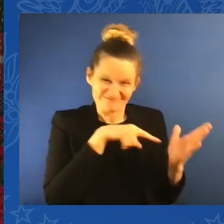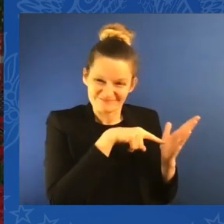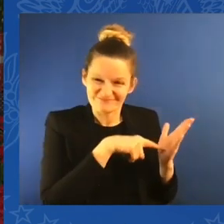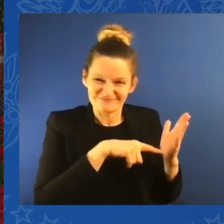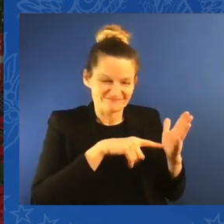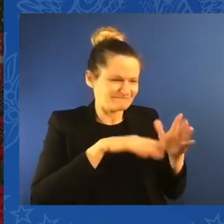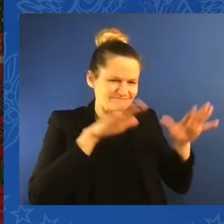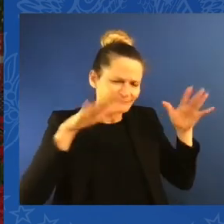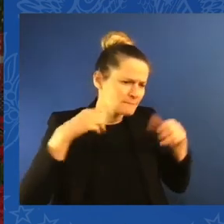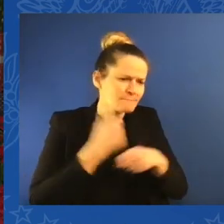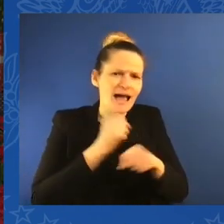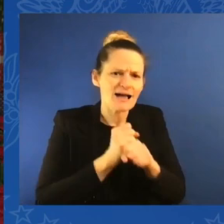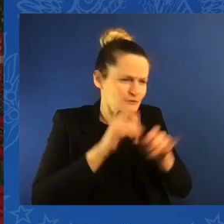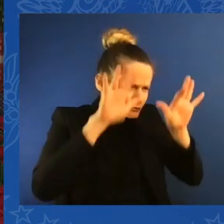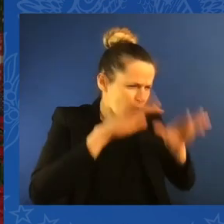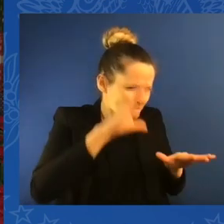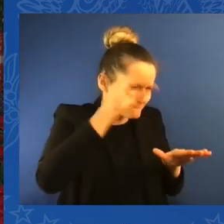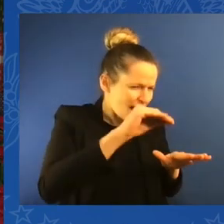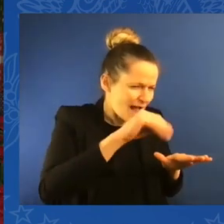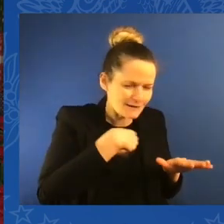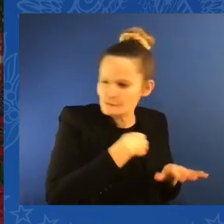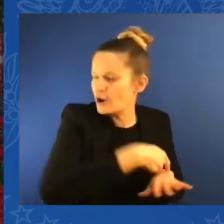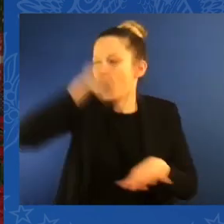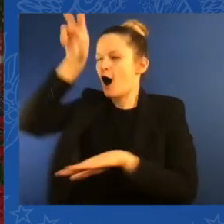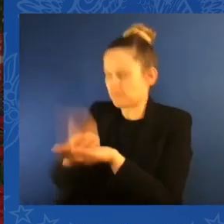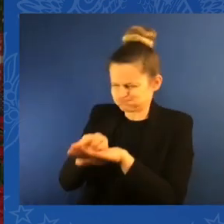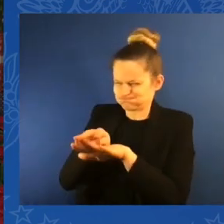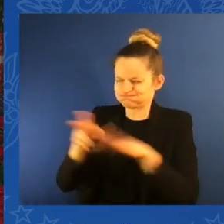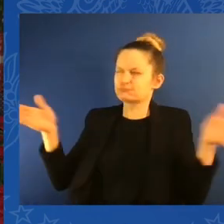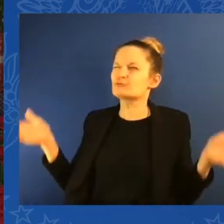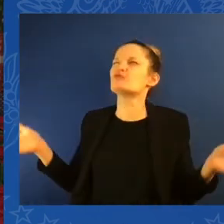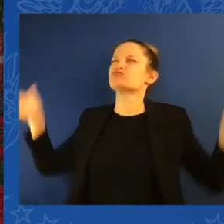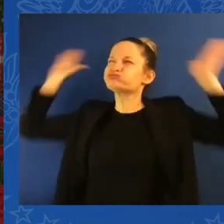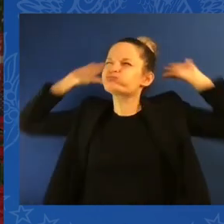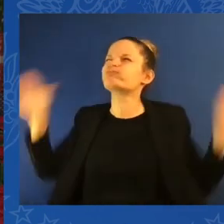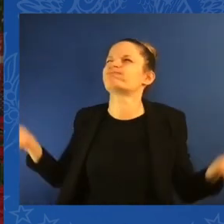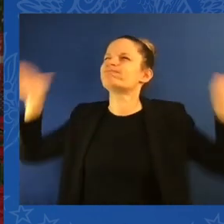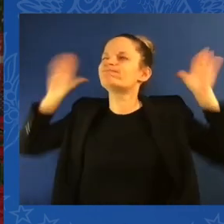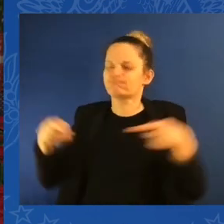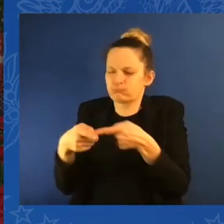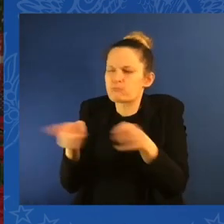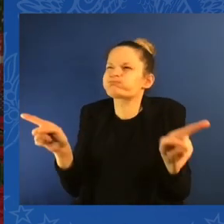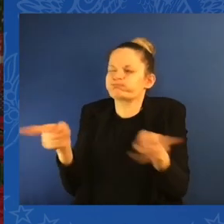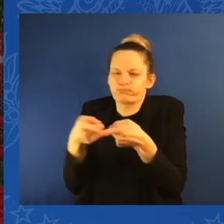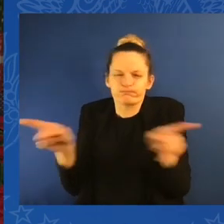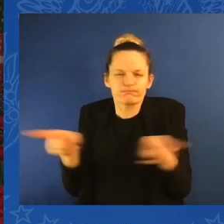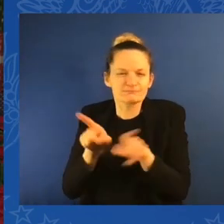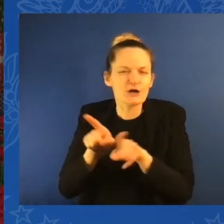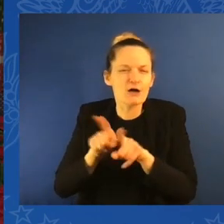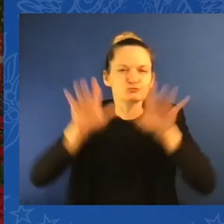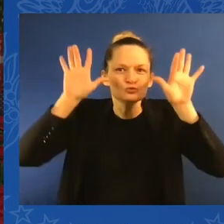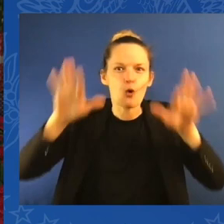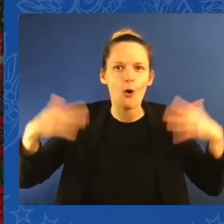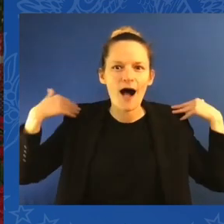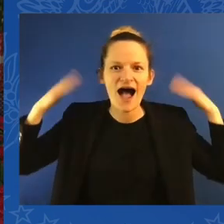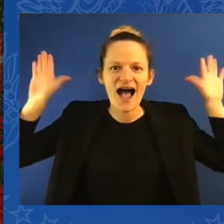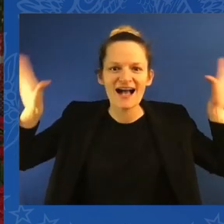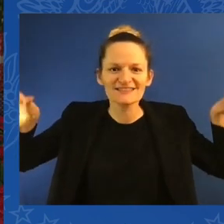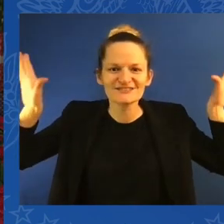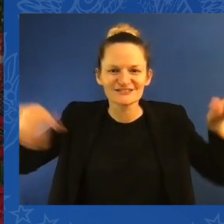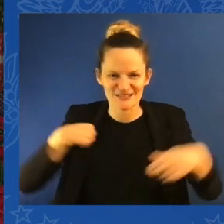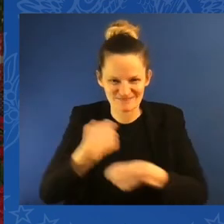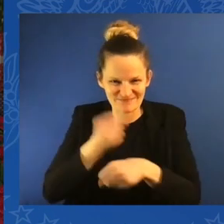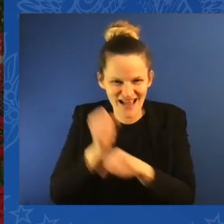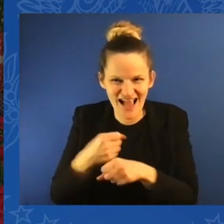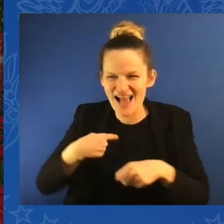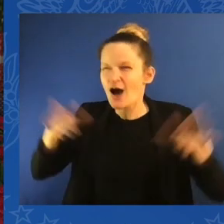when you just go in the snow? He pretended he was a mountain climber. He climbed up a